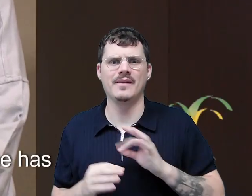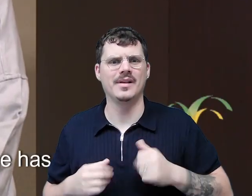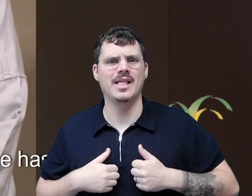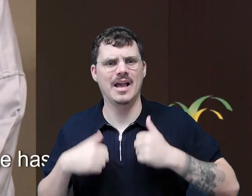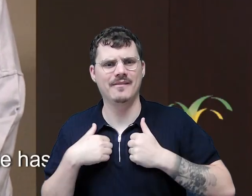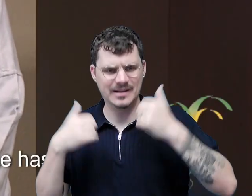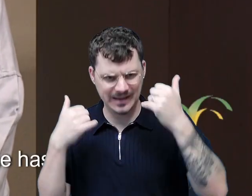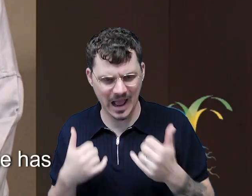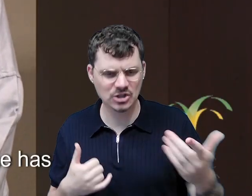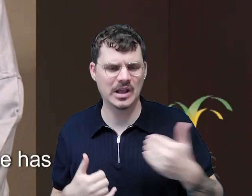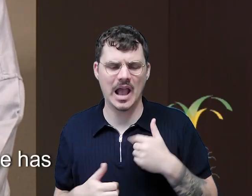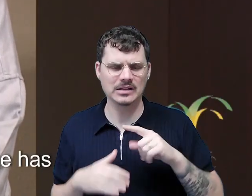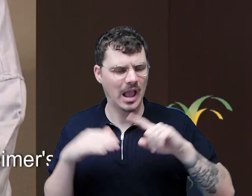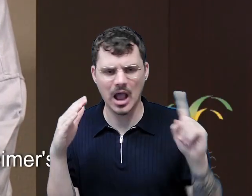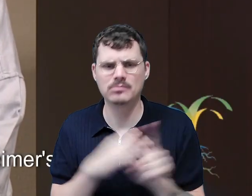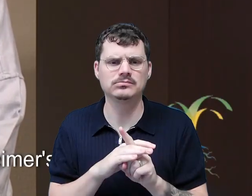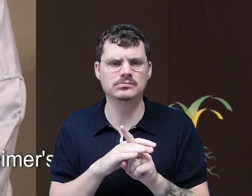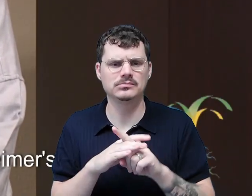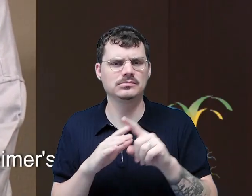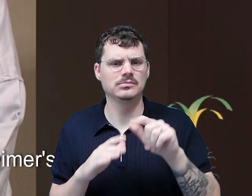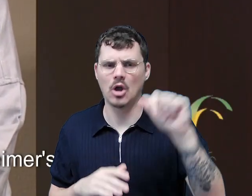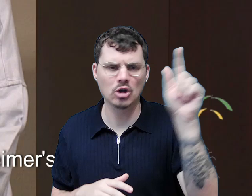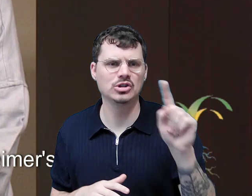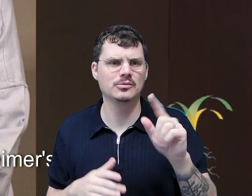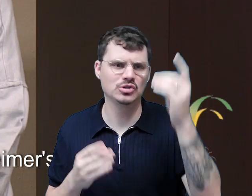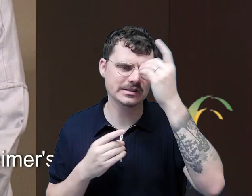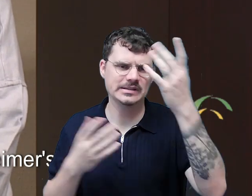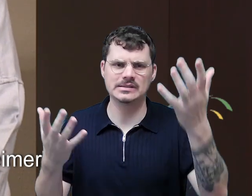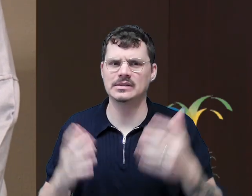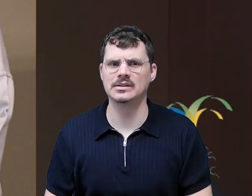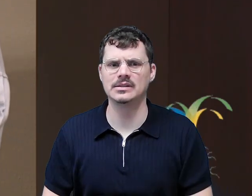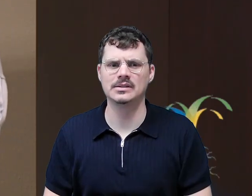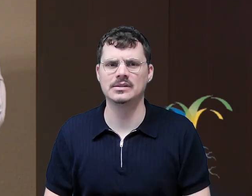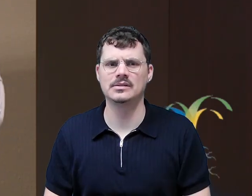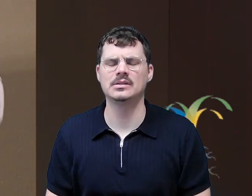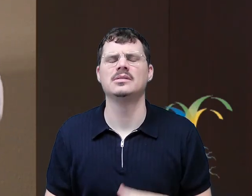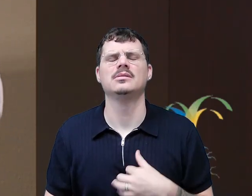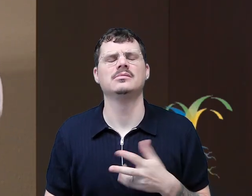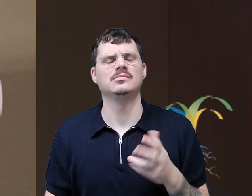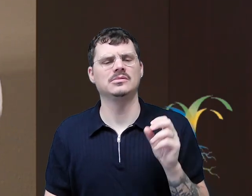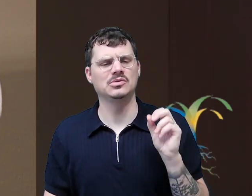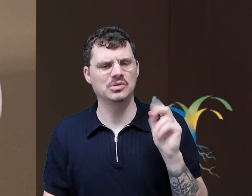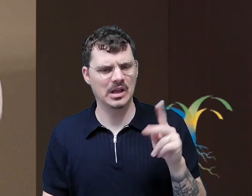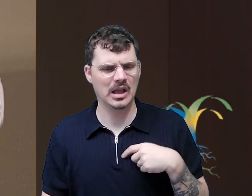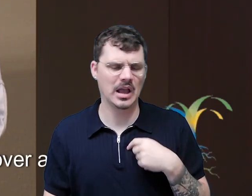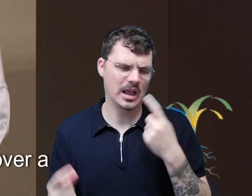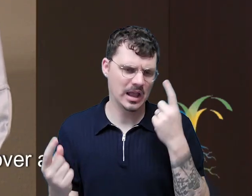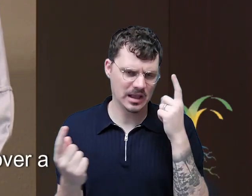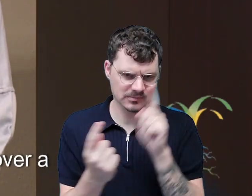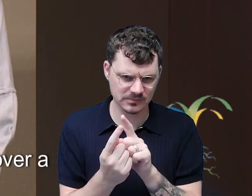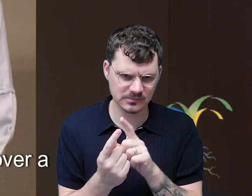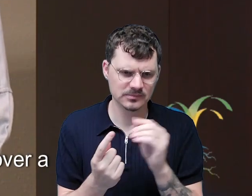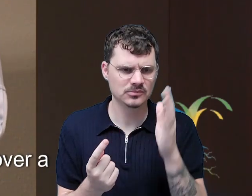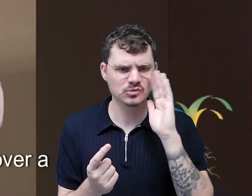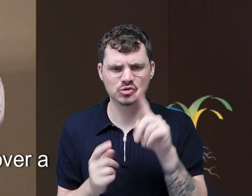with her quality of life now that she has this early onset, rapid onset Alzheimer's disease? Okay, go to see